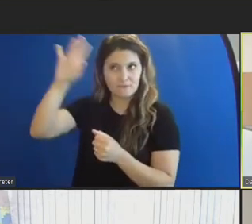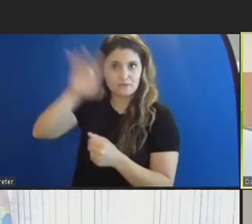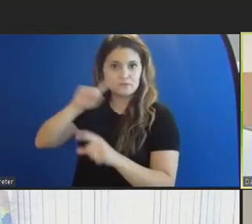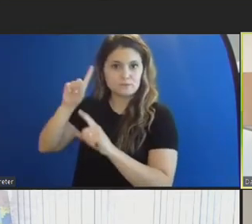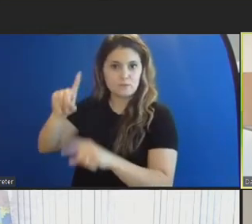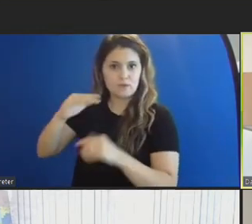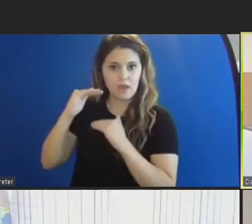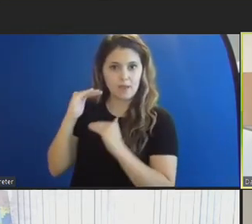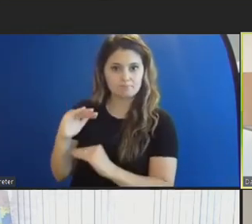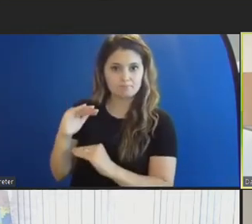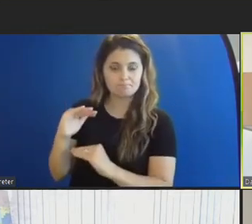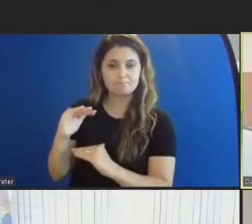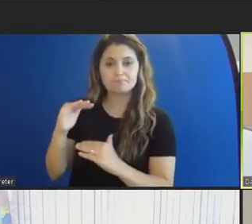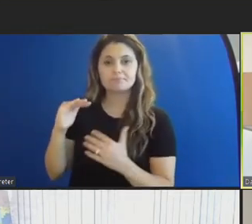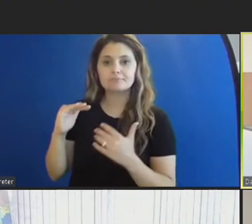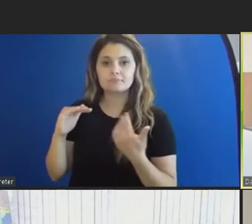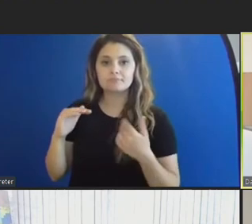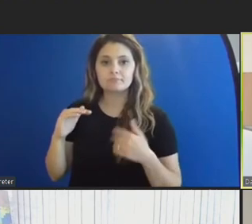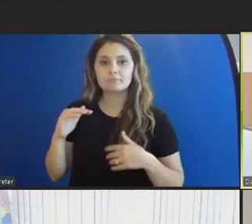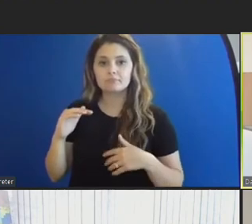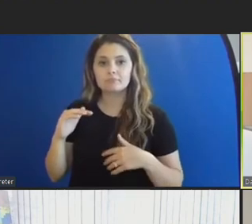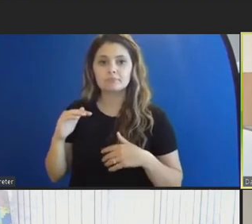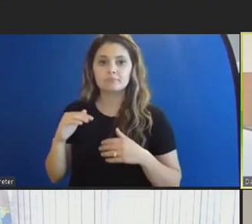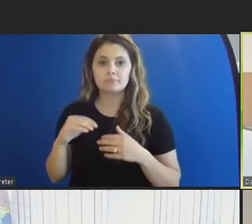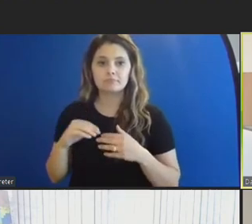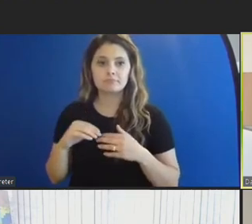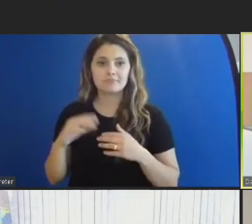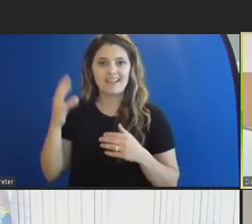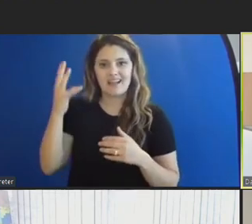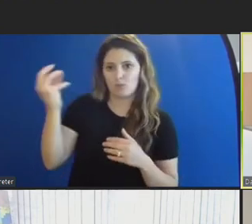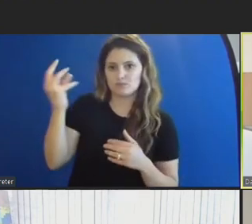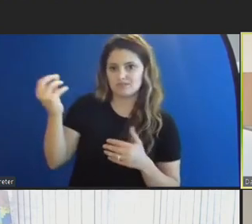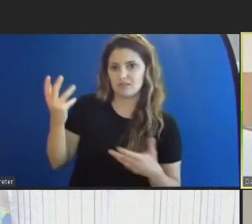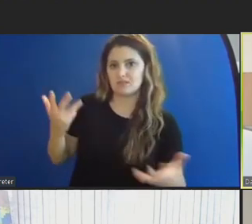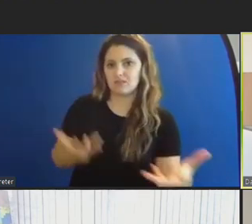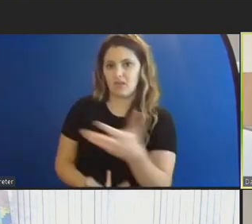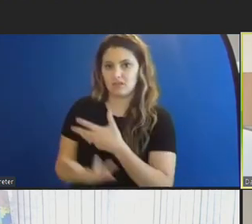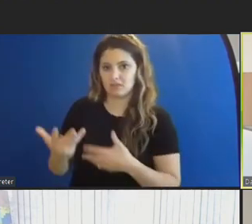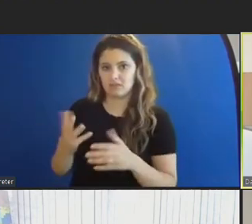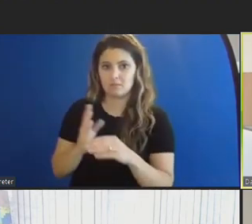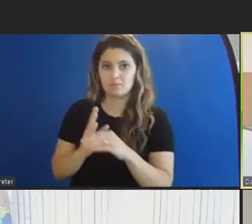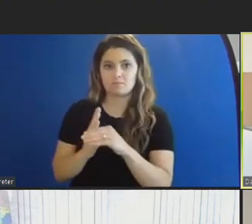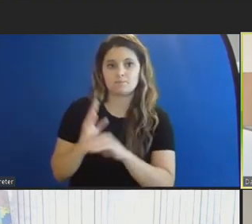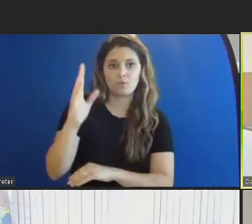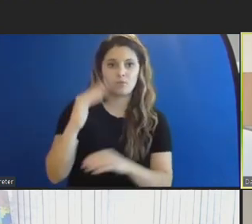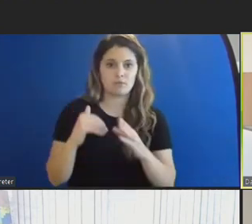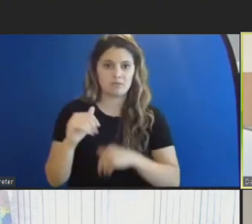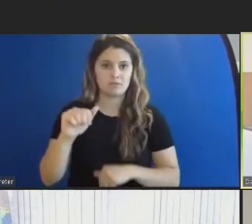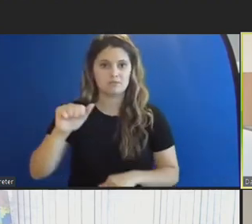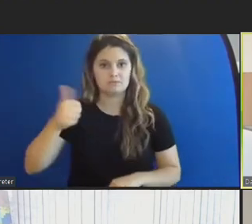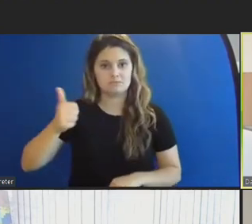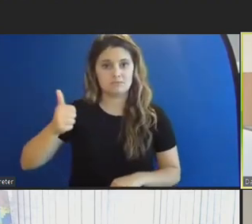restricts gatherings, outdoor gatherings above 10 people.